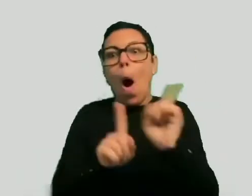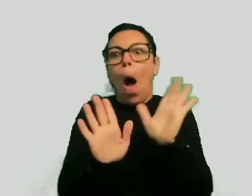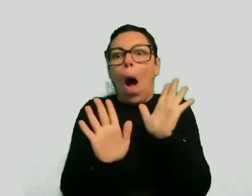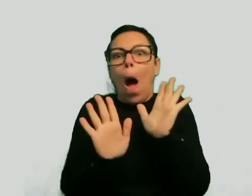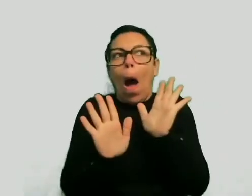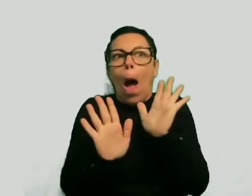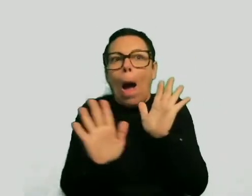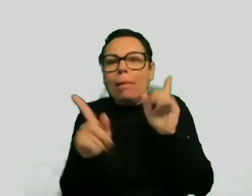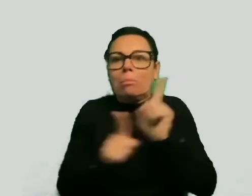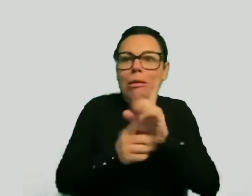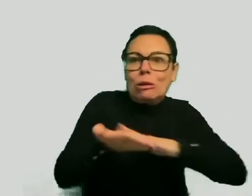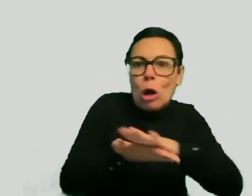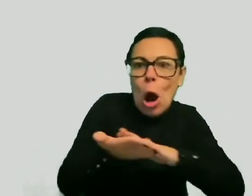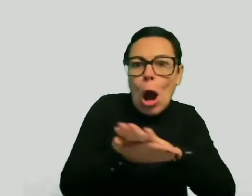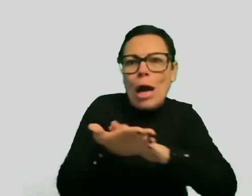It's very soft.